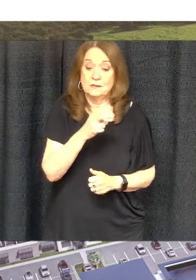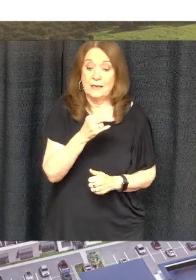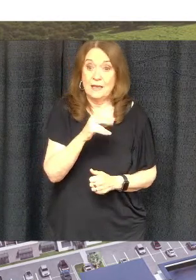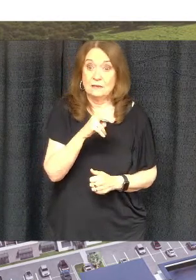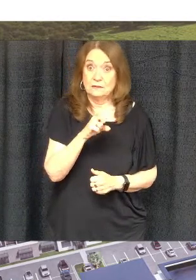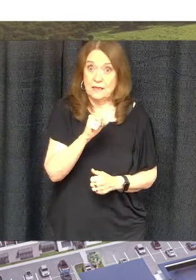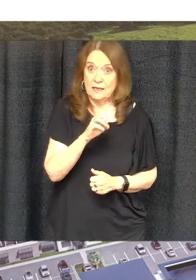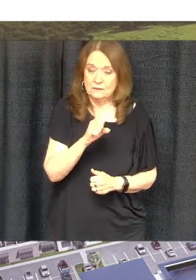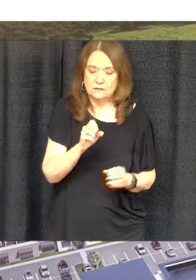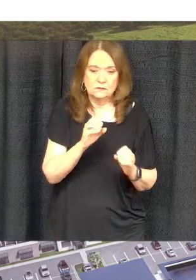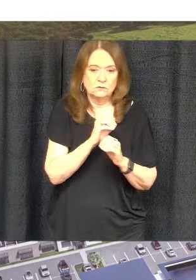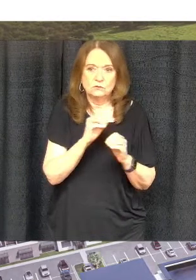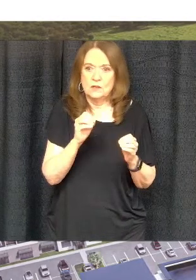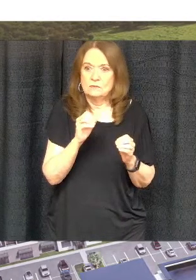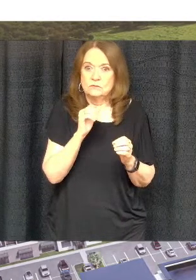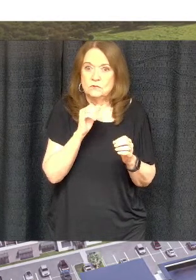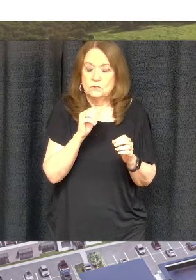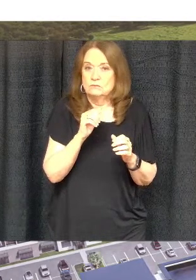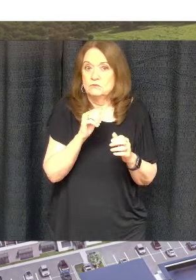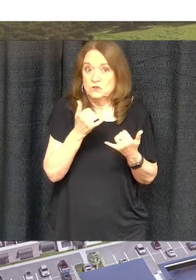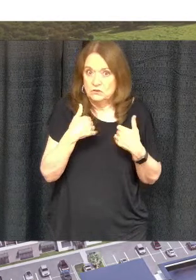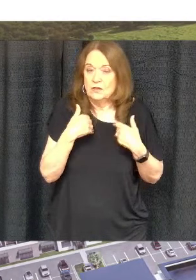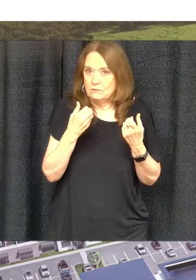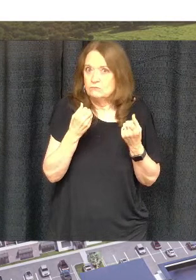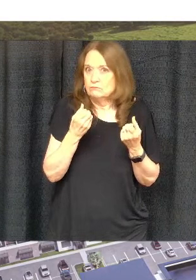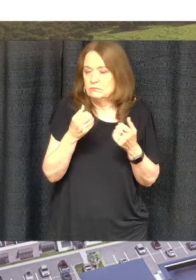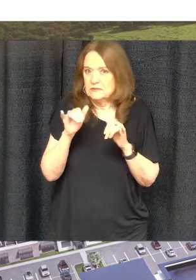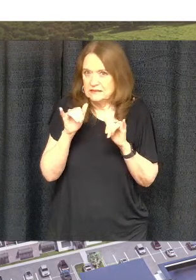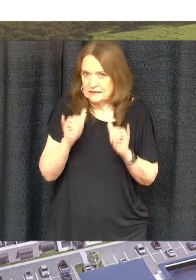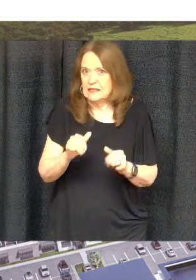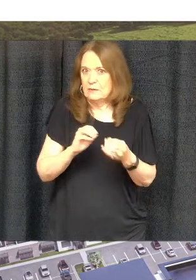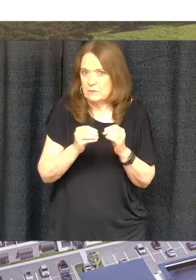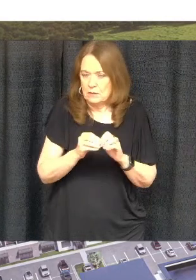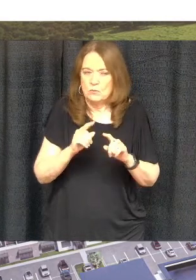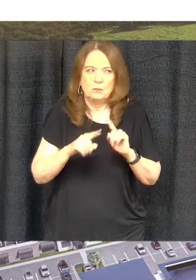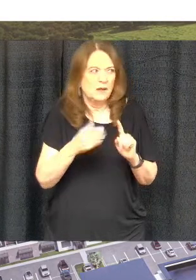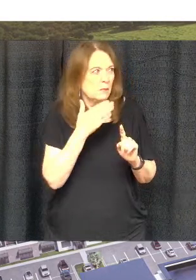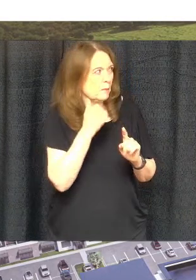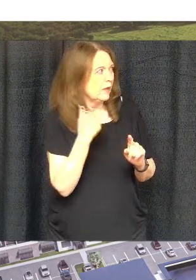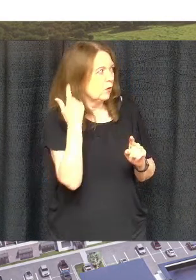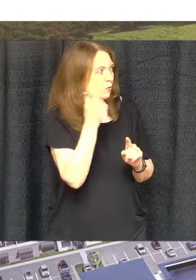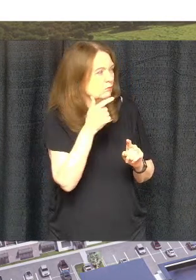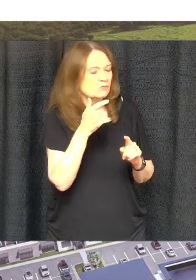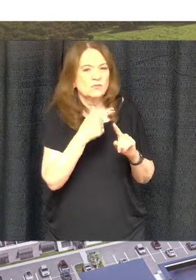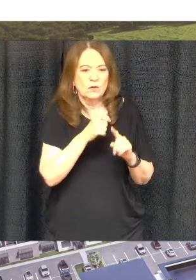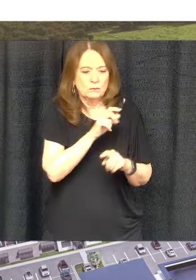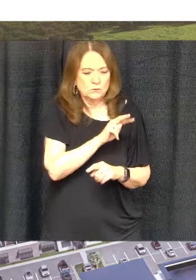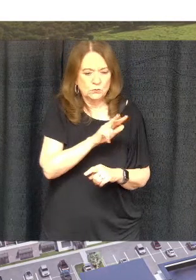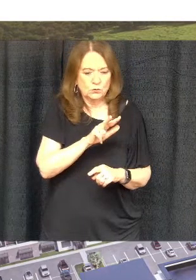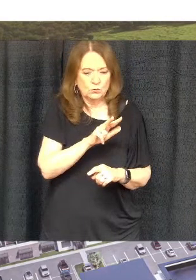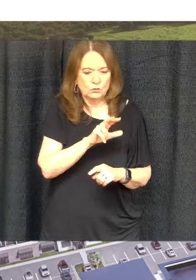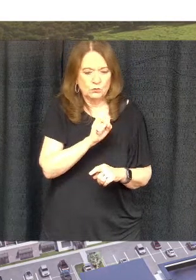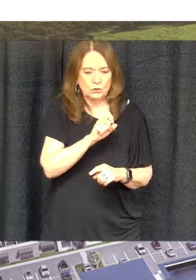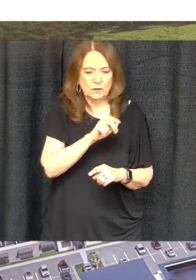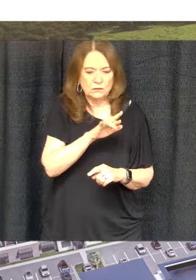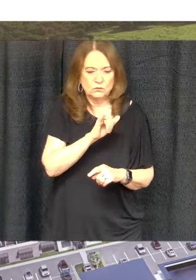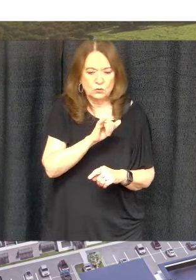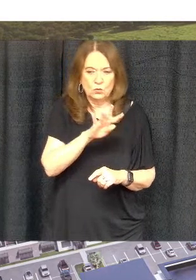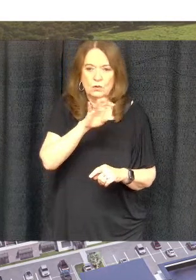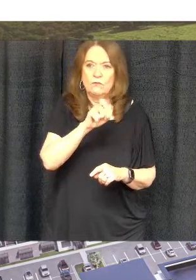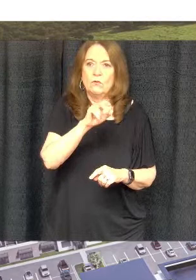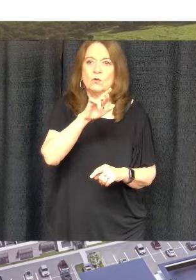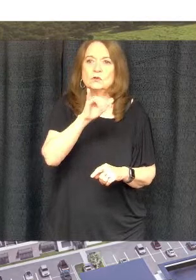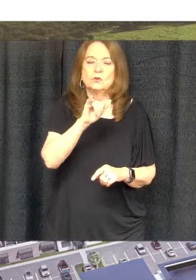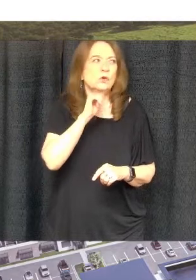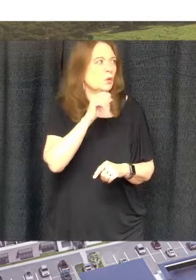there's no net loss in units to the applicant. It just makes a better transition from 2 to 3 story townhouses, a 4-story building. You